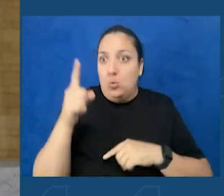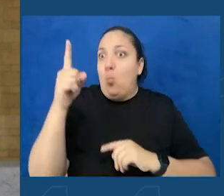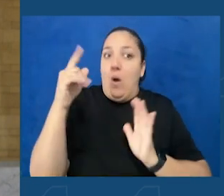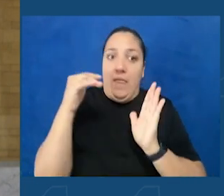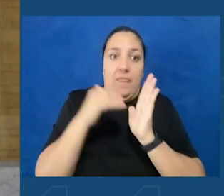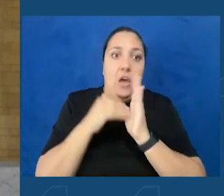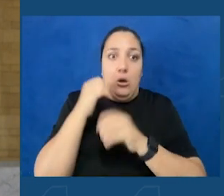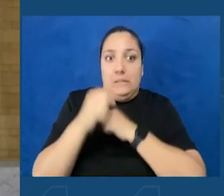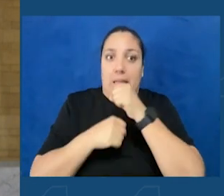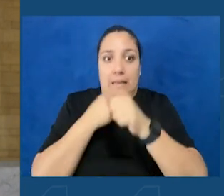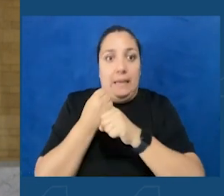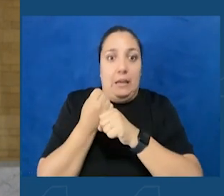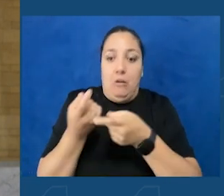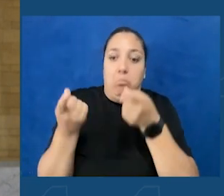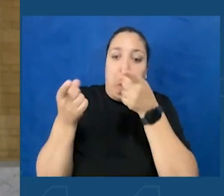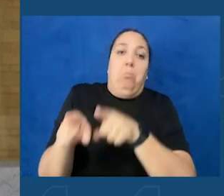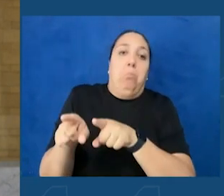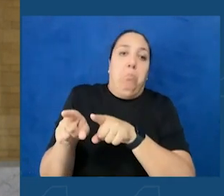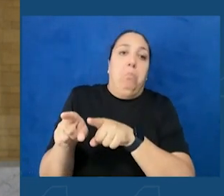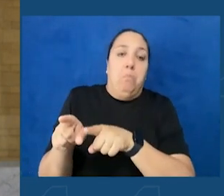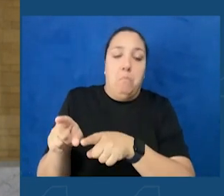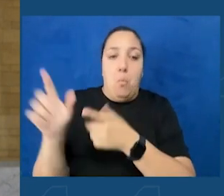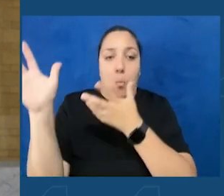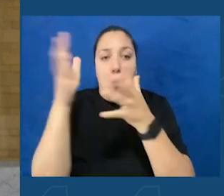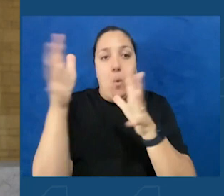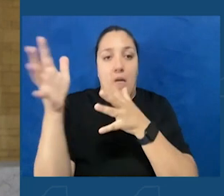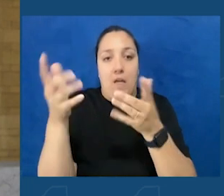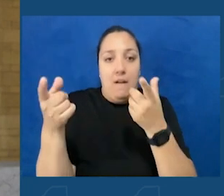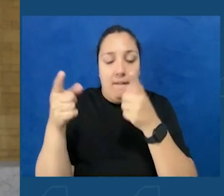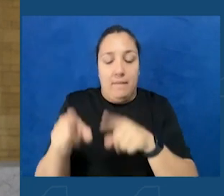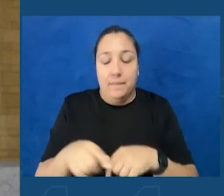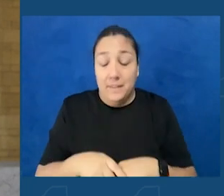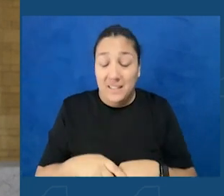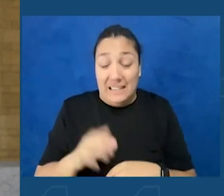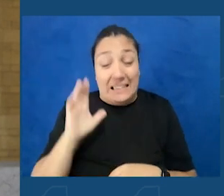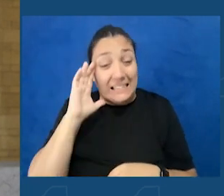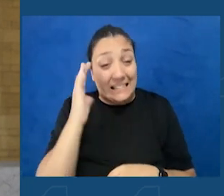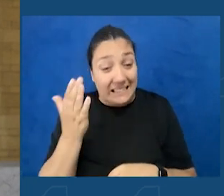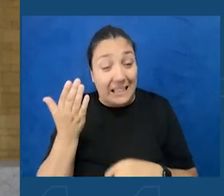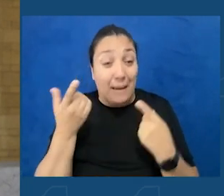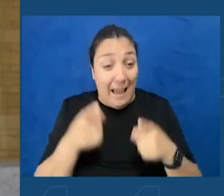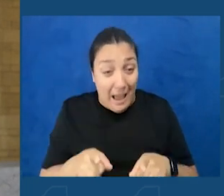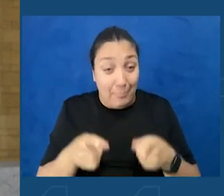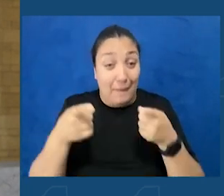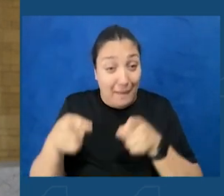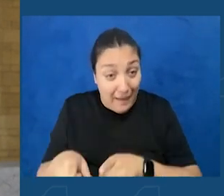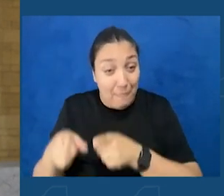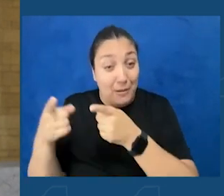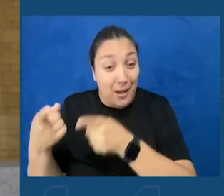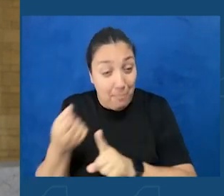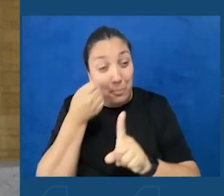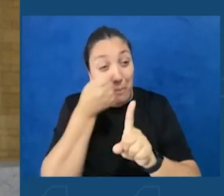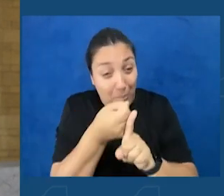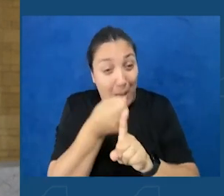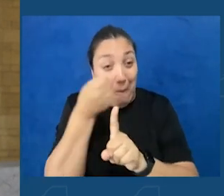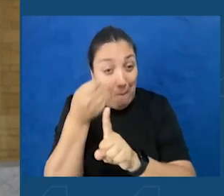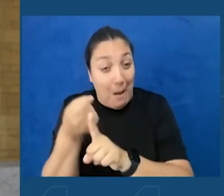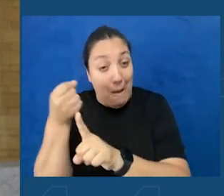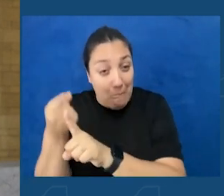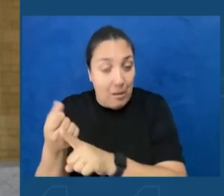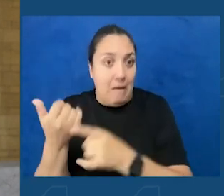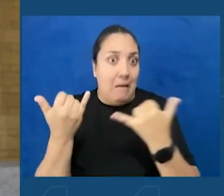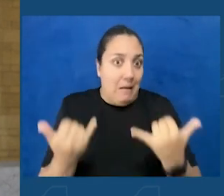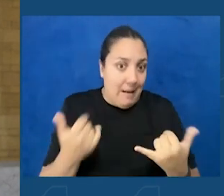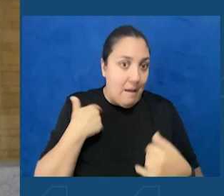is happening a lot, and unfortunately, we're having to get pretty good at it. This time, again, the